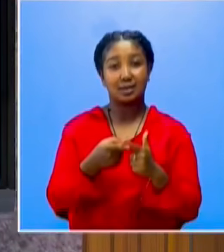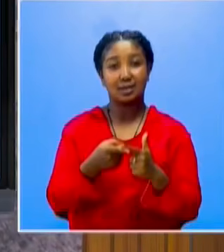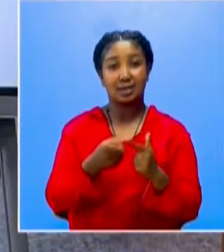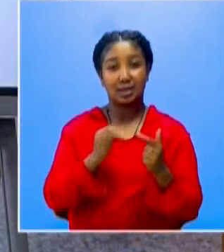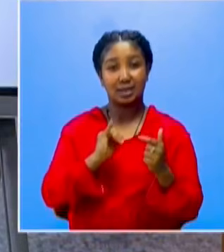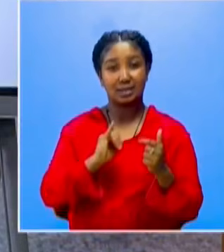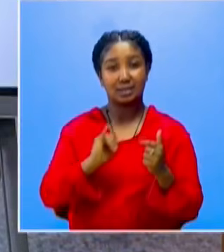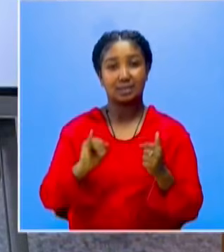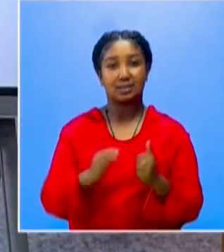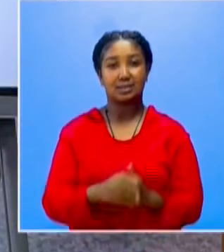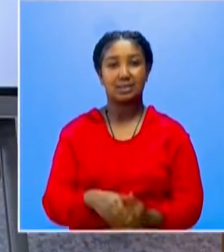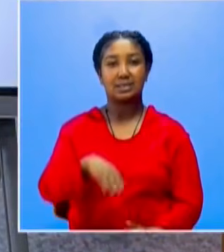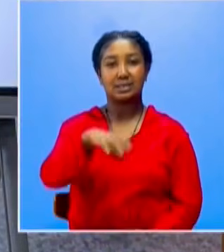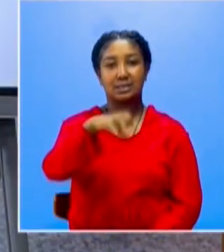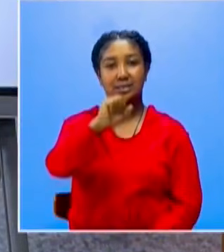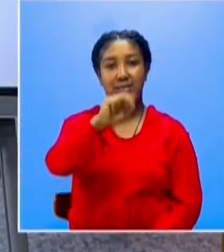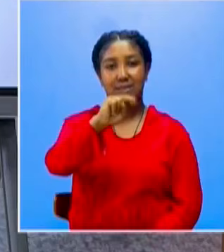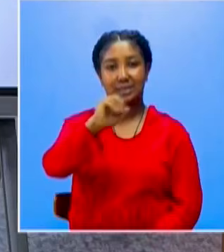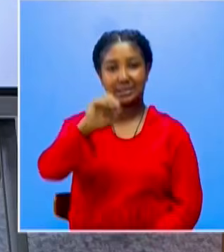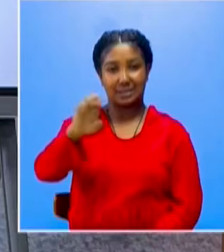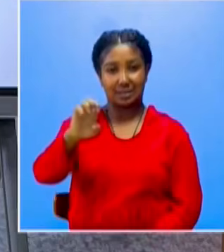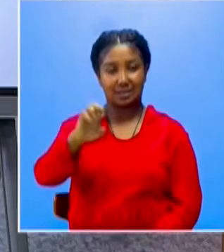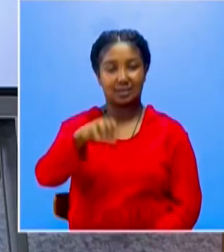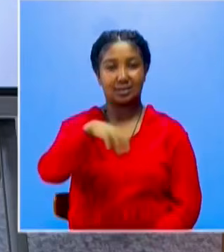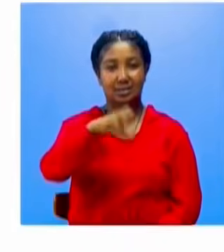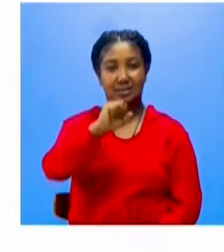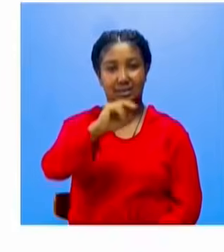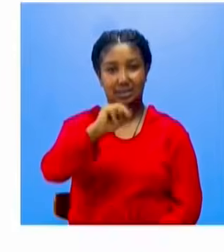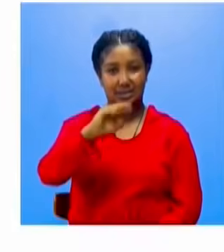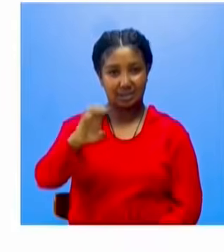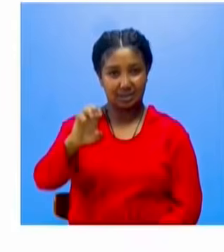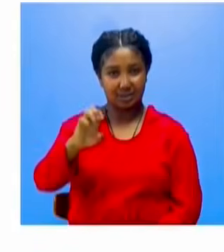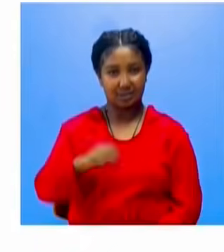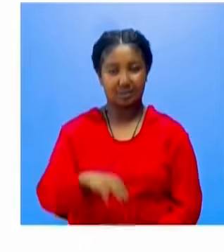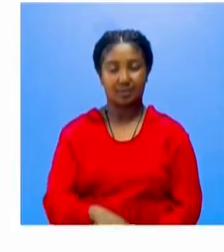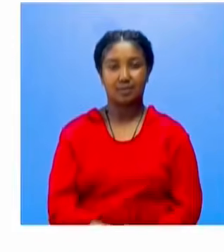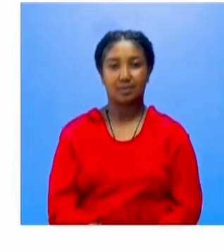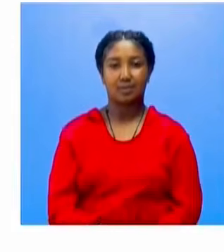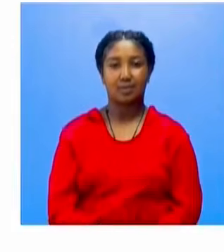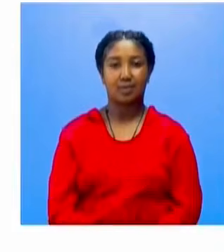is since. The other one, the third actually, since.